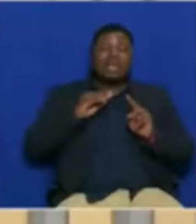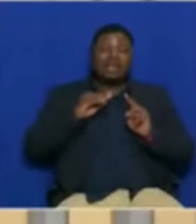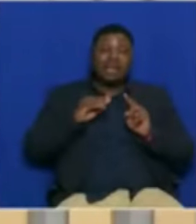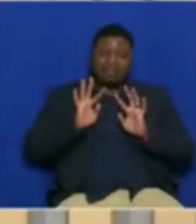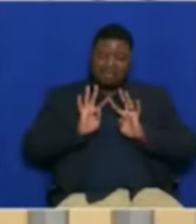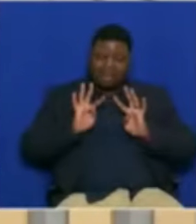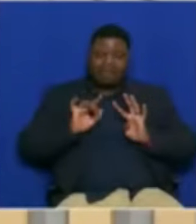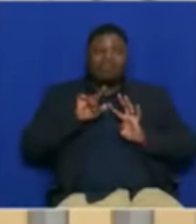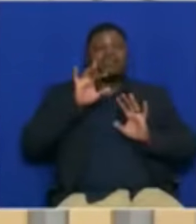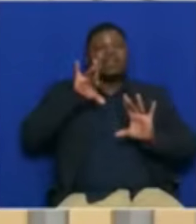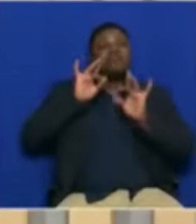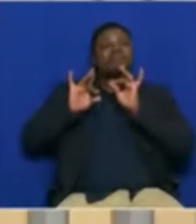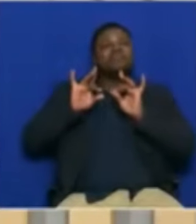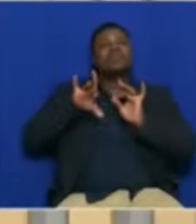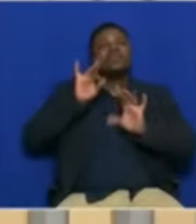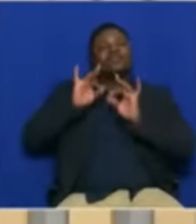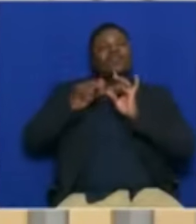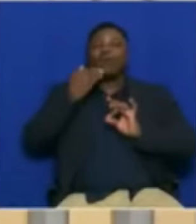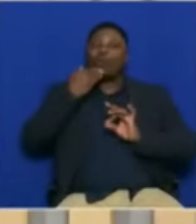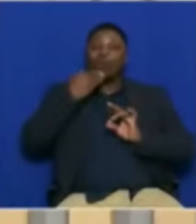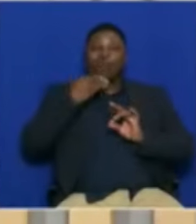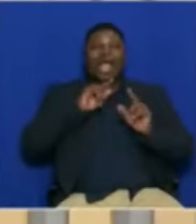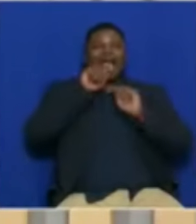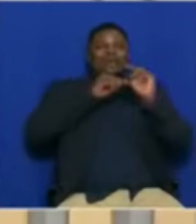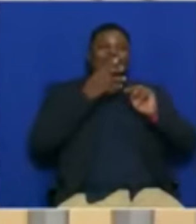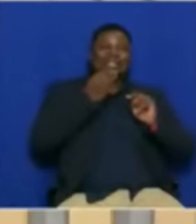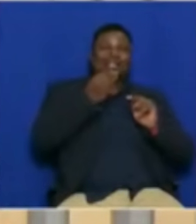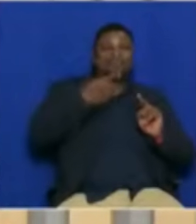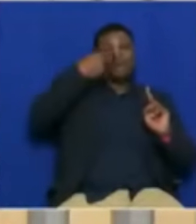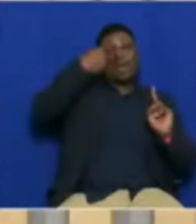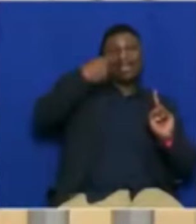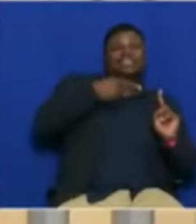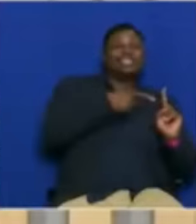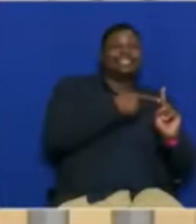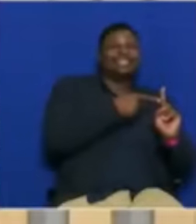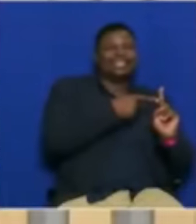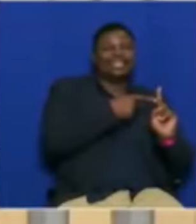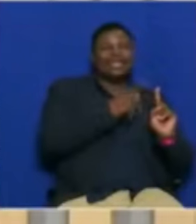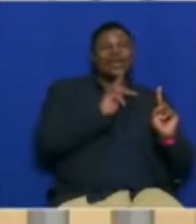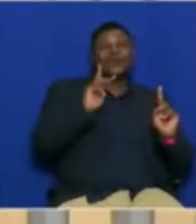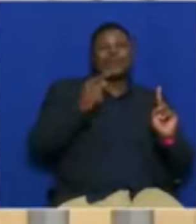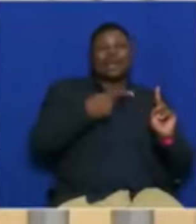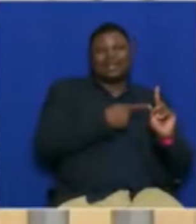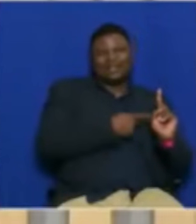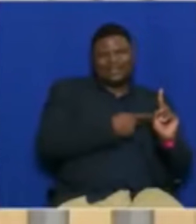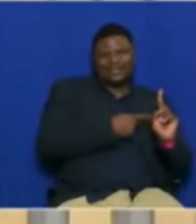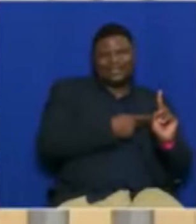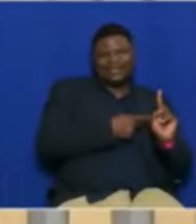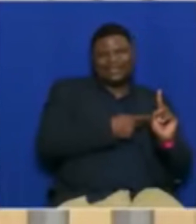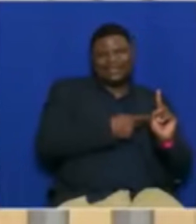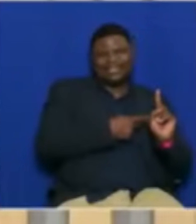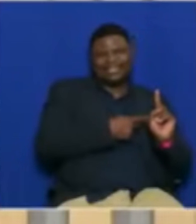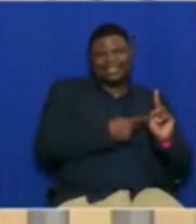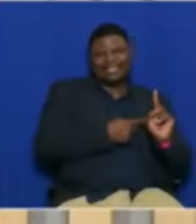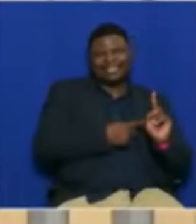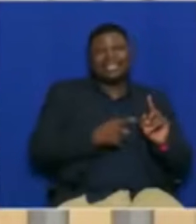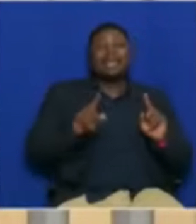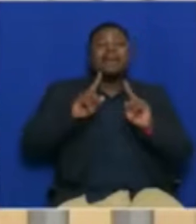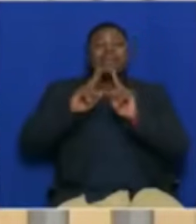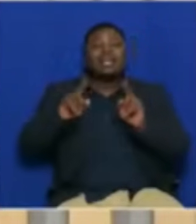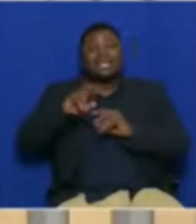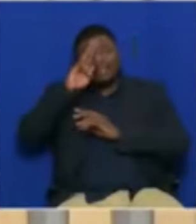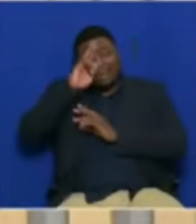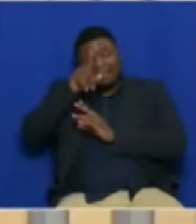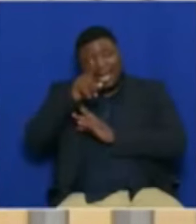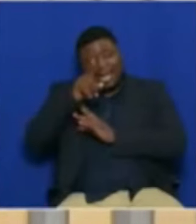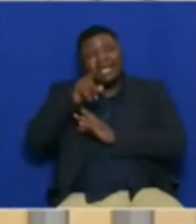recommendation part of it. Yes. You just omitted. That was Sorry. chosen by General Kumalo, but it still has to be approved by head